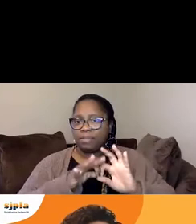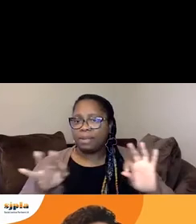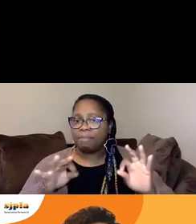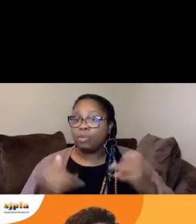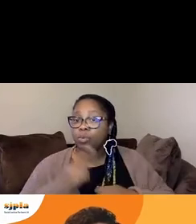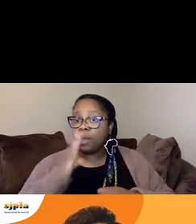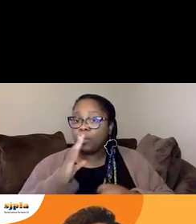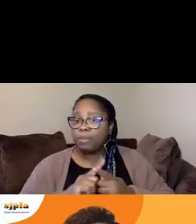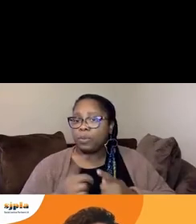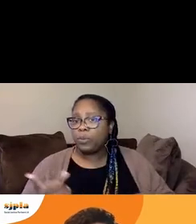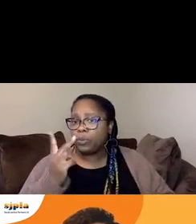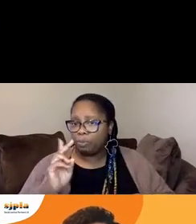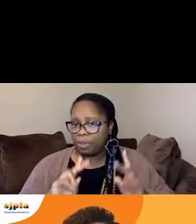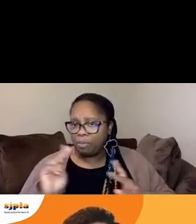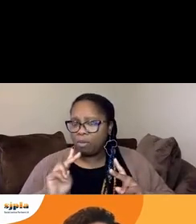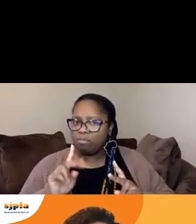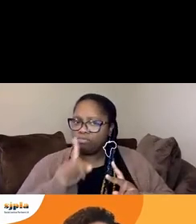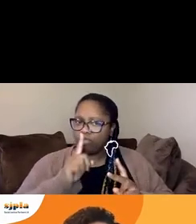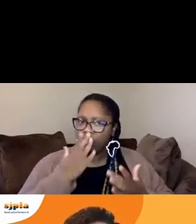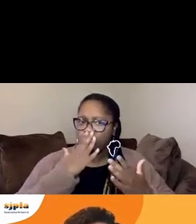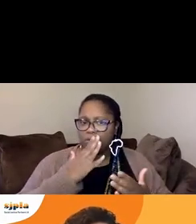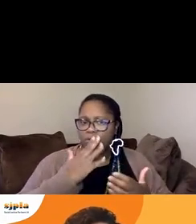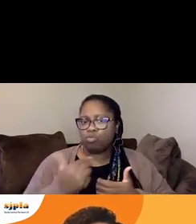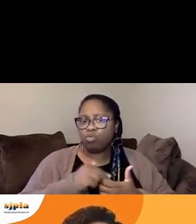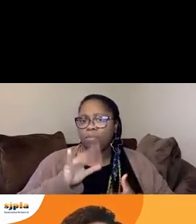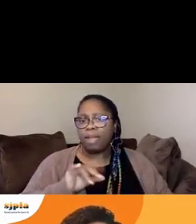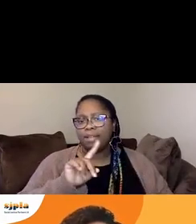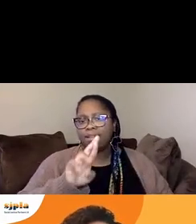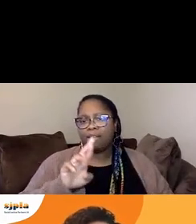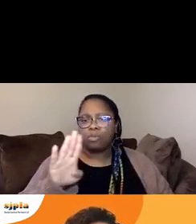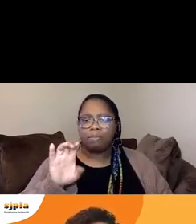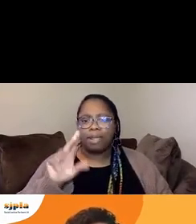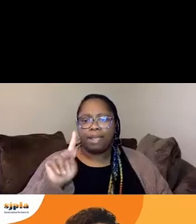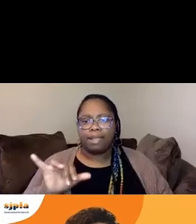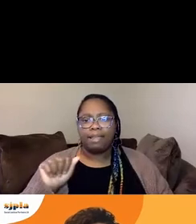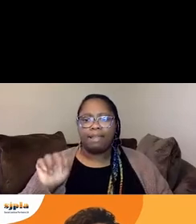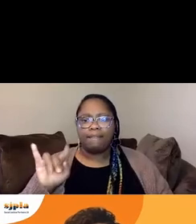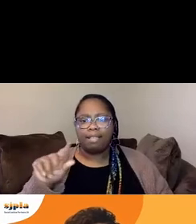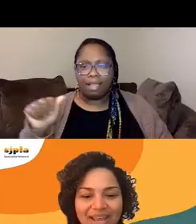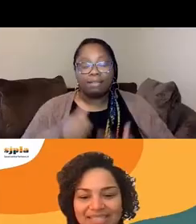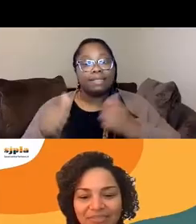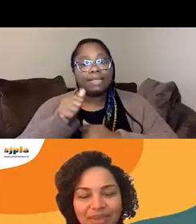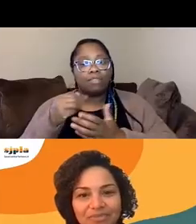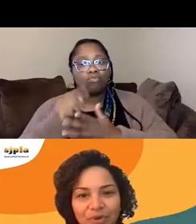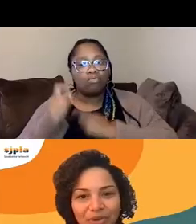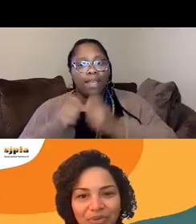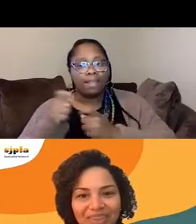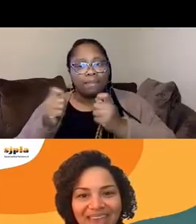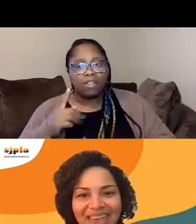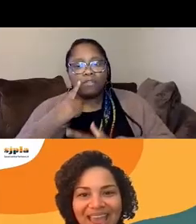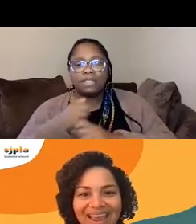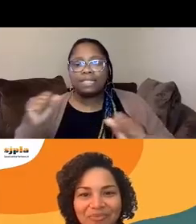So we are so grateful to be joined by Dr. Becky Avila. She is the Senior Grants Manager at Safe Place for